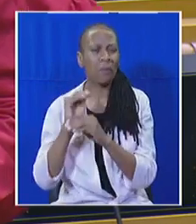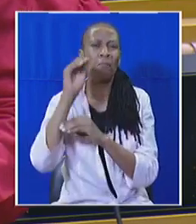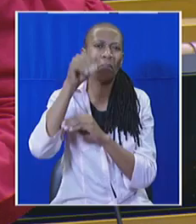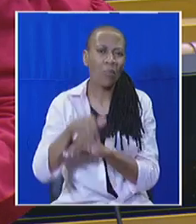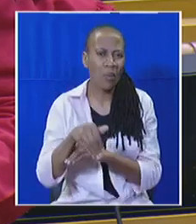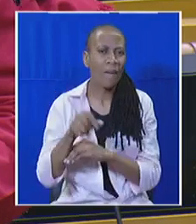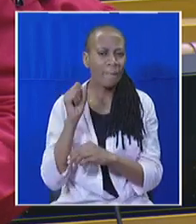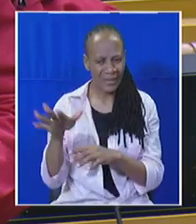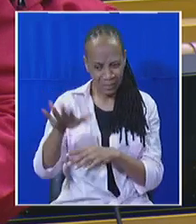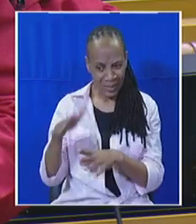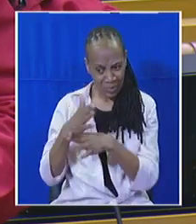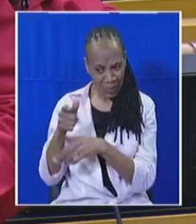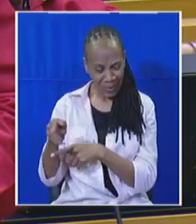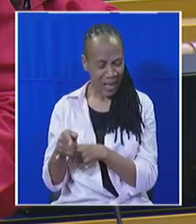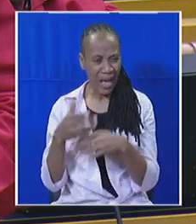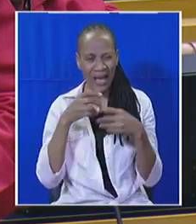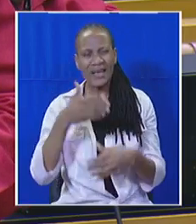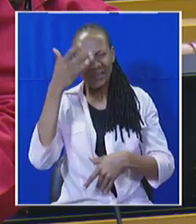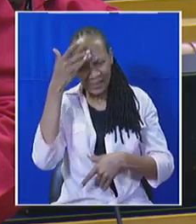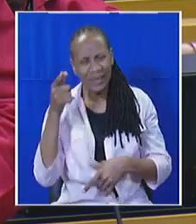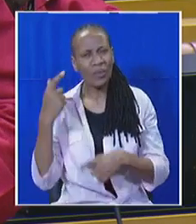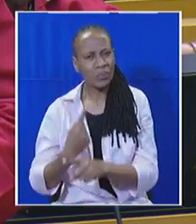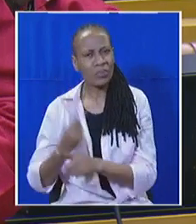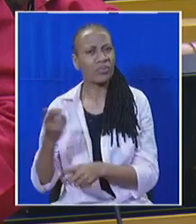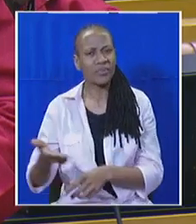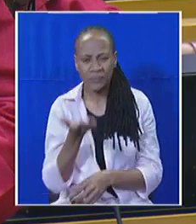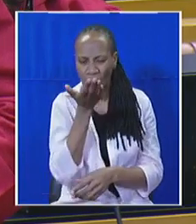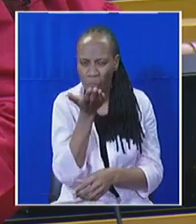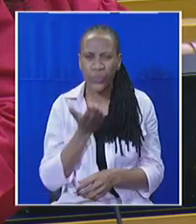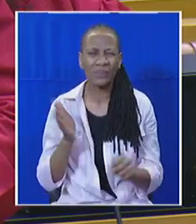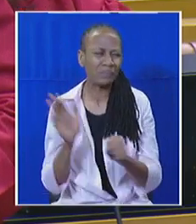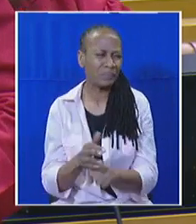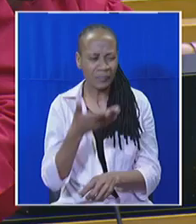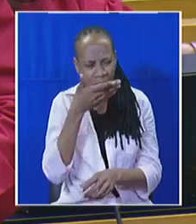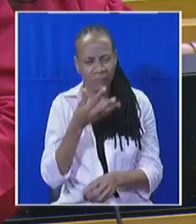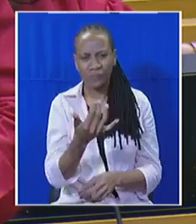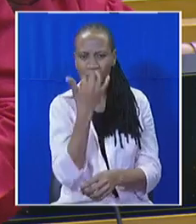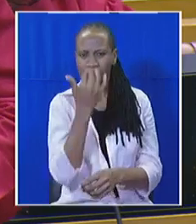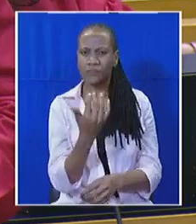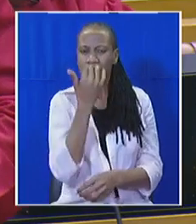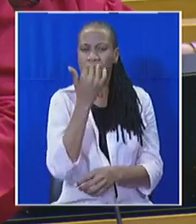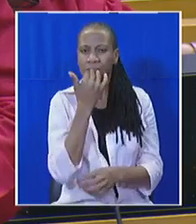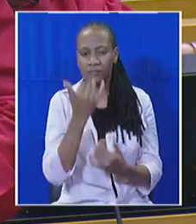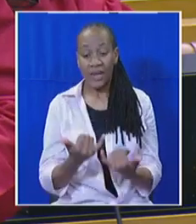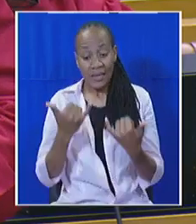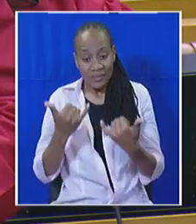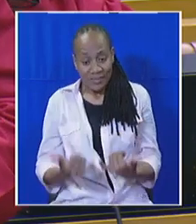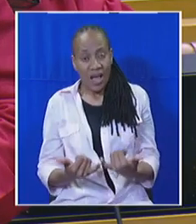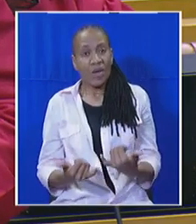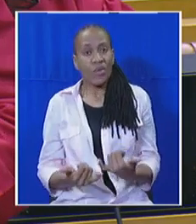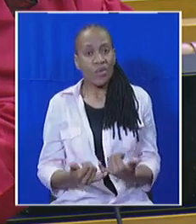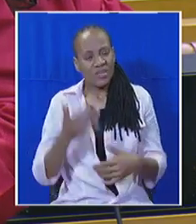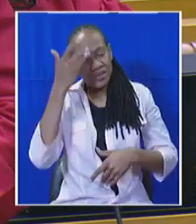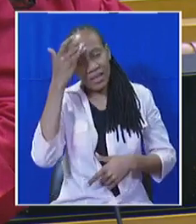were hazardous to his own health because of the dust that comes out of the pellets. He was recently diagnosed with a